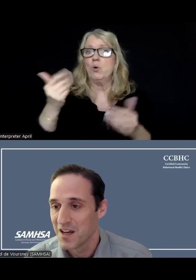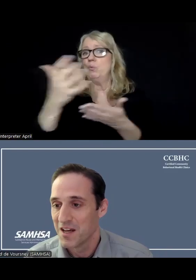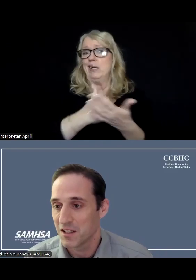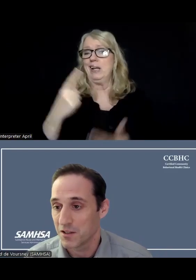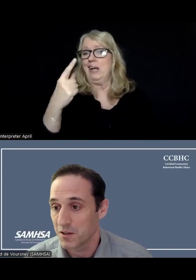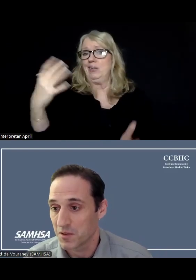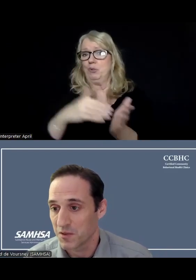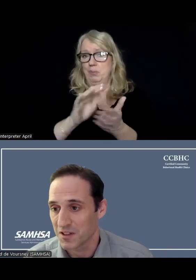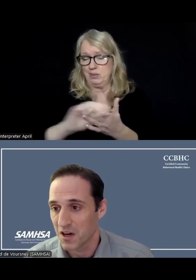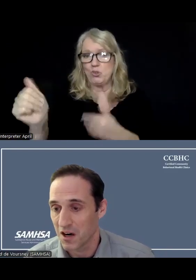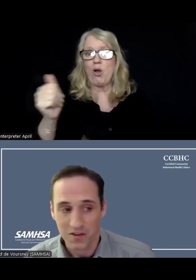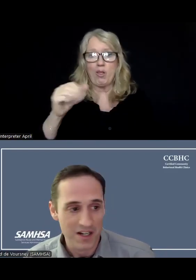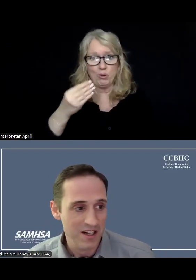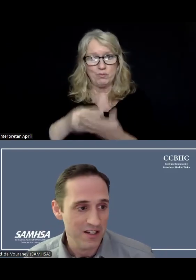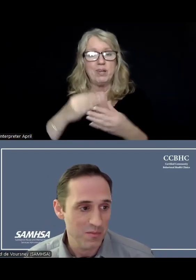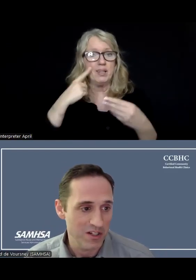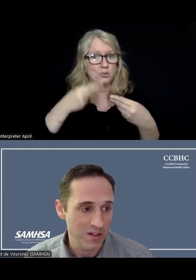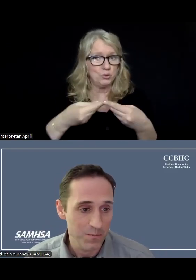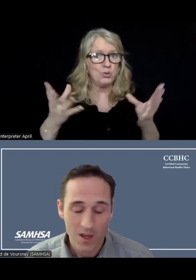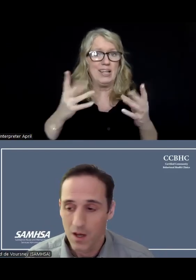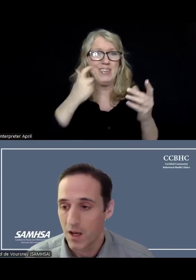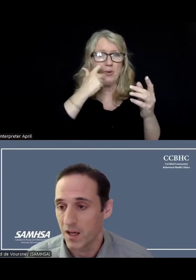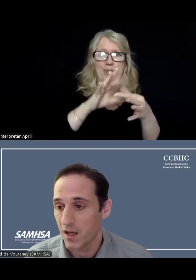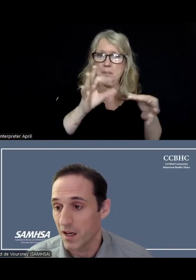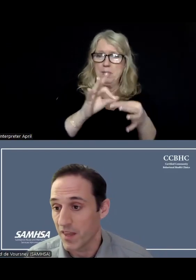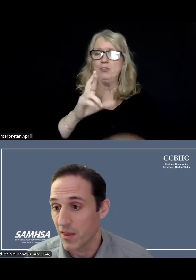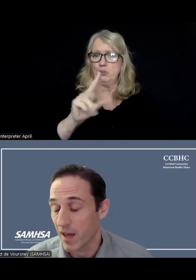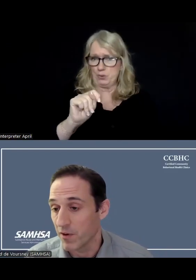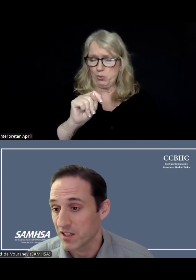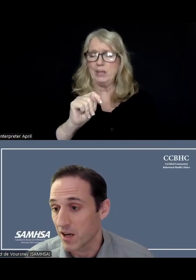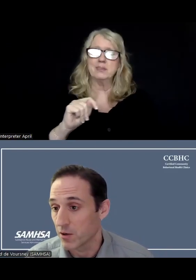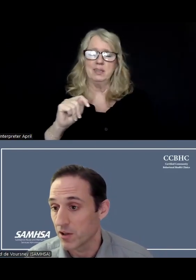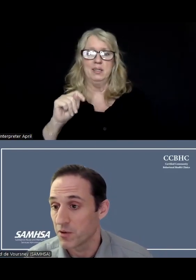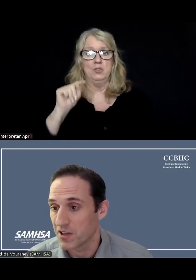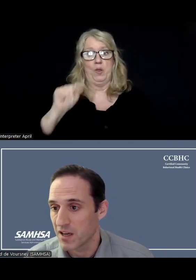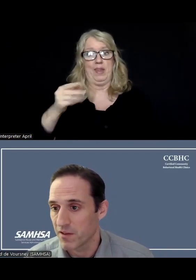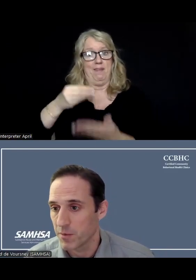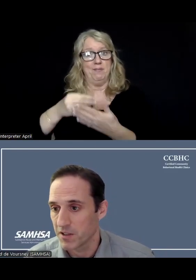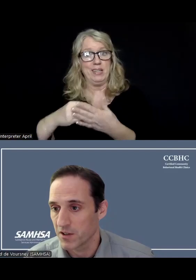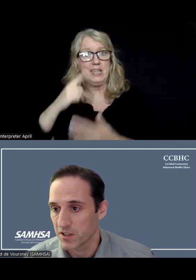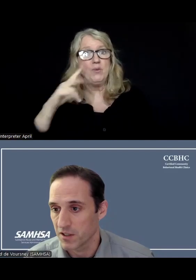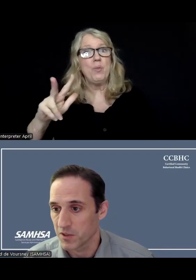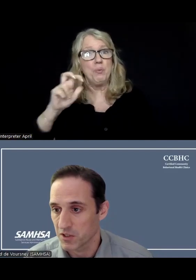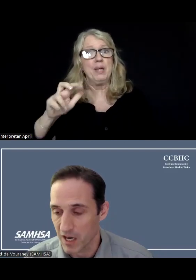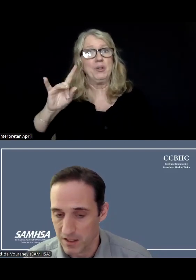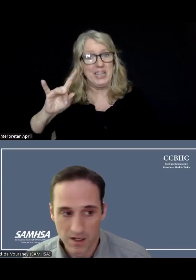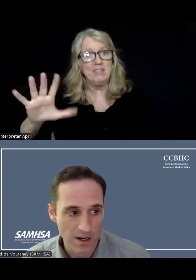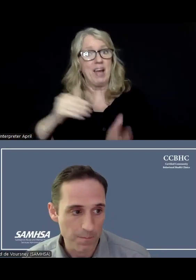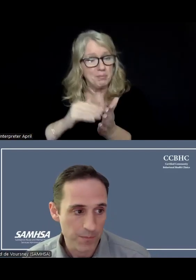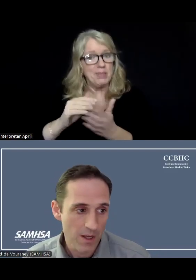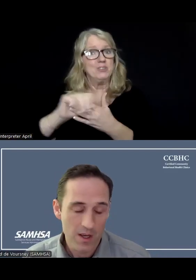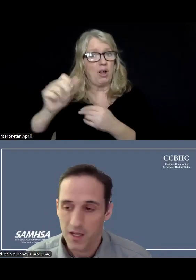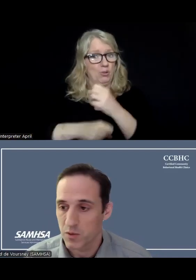funding to fund our grants that I just mentioned. And that funding has now grown to $385 million a year, which is